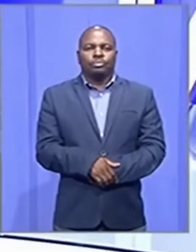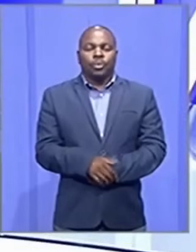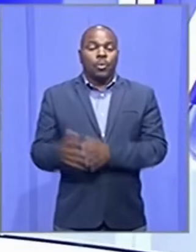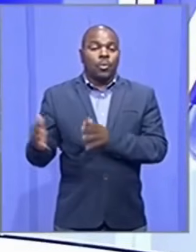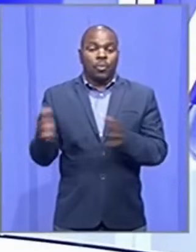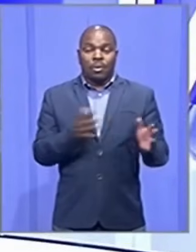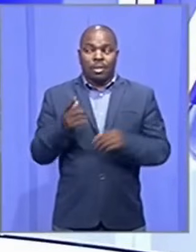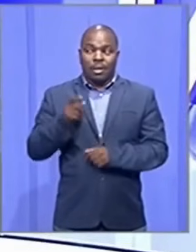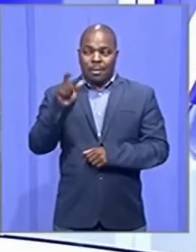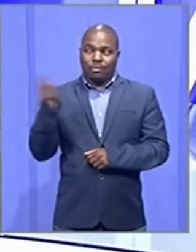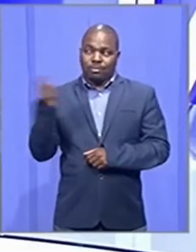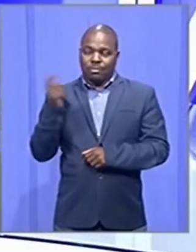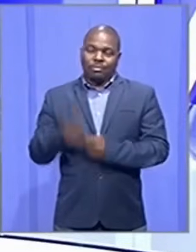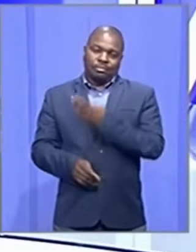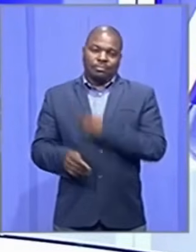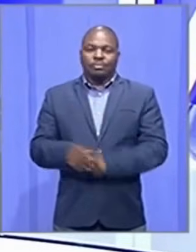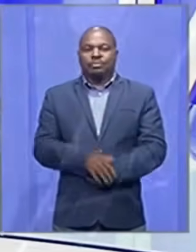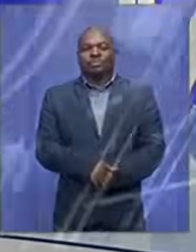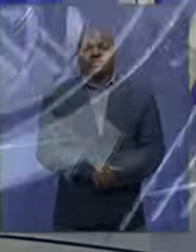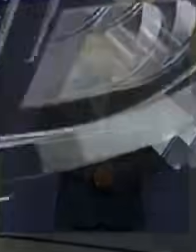Bulipi be latela ke o taba.